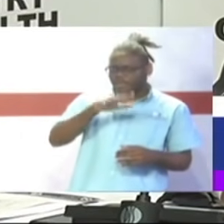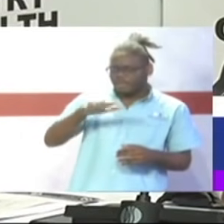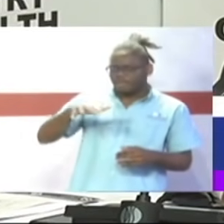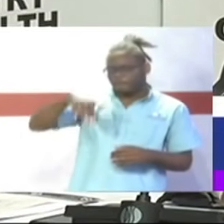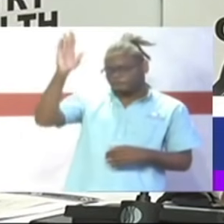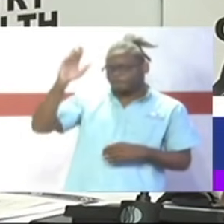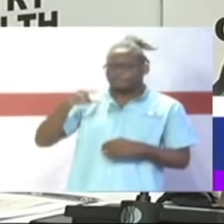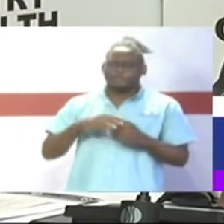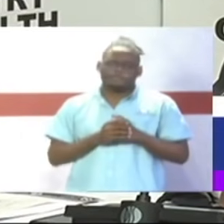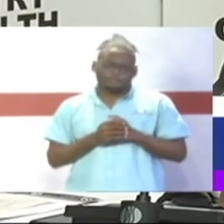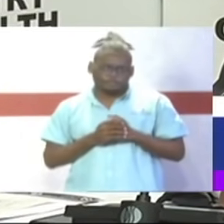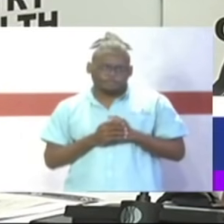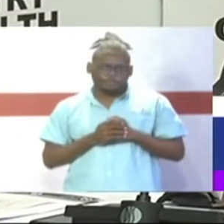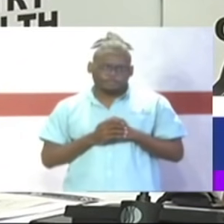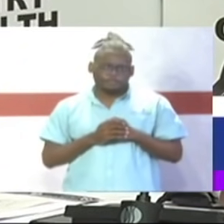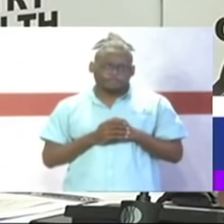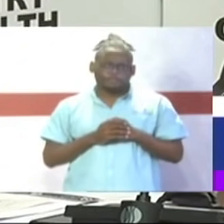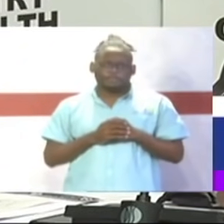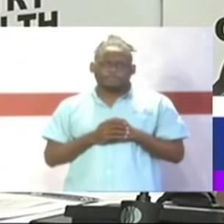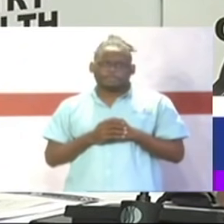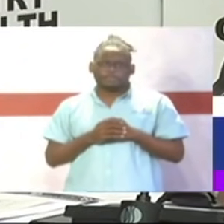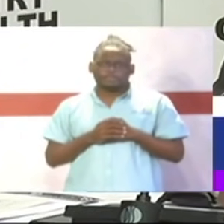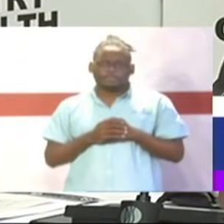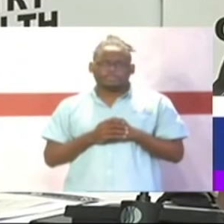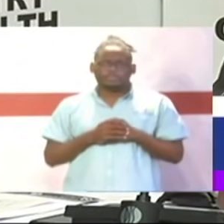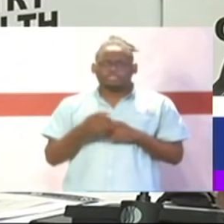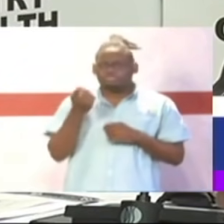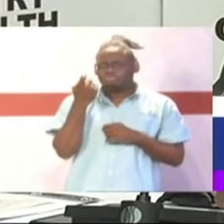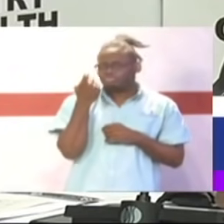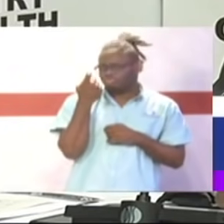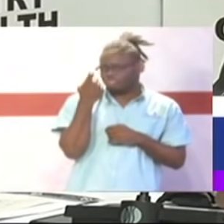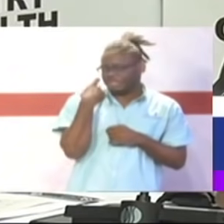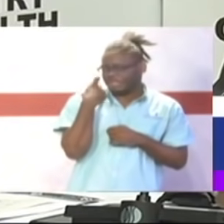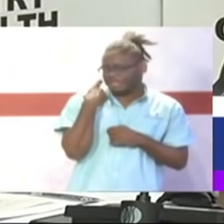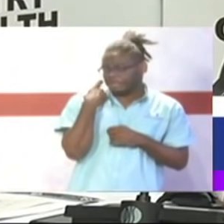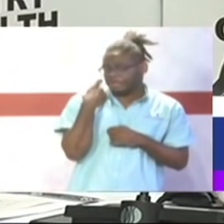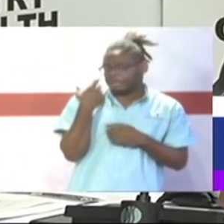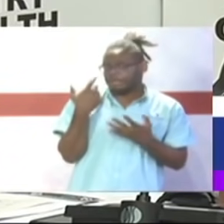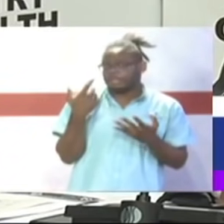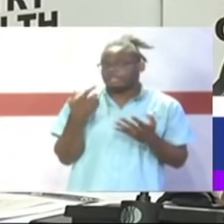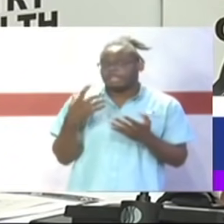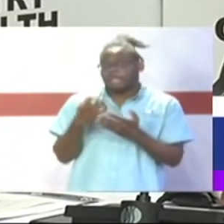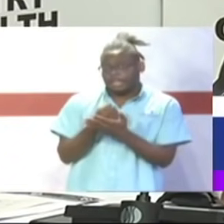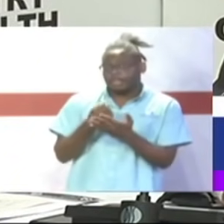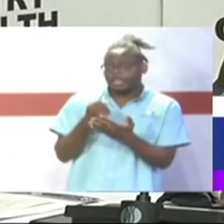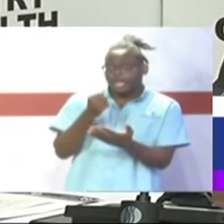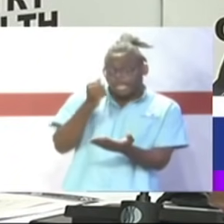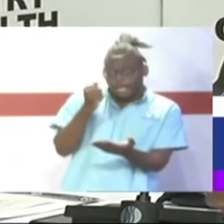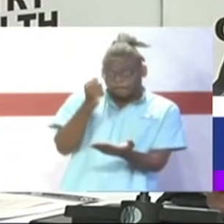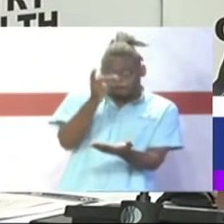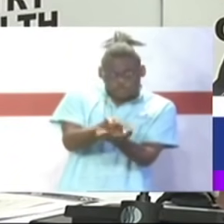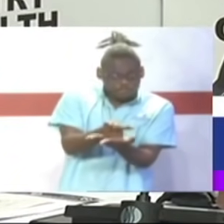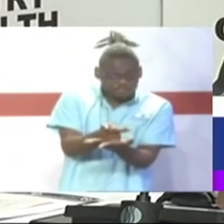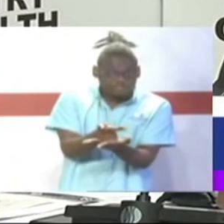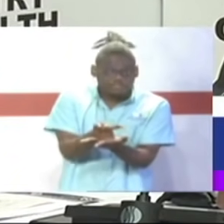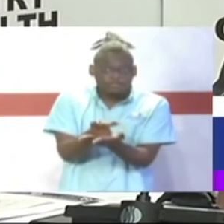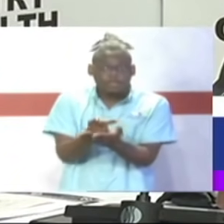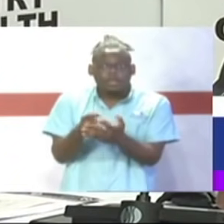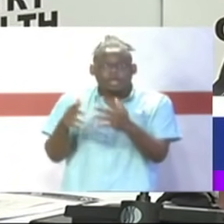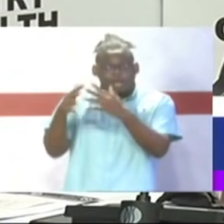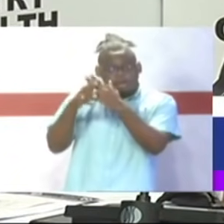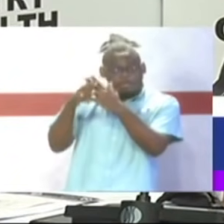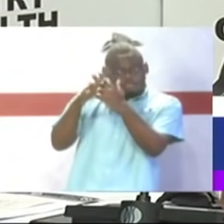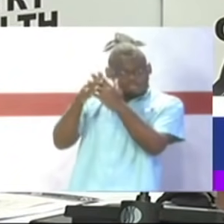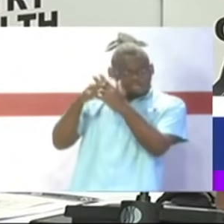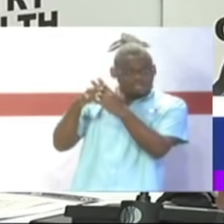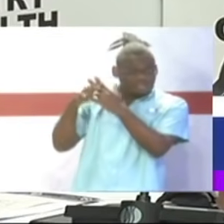approved the use of Pfizer in that particular age group only a few days ago. So they began using it in the US. As it relates to